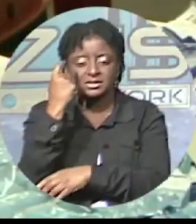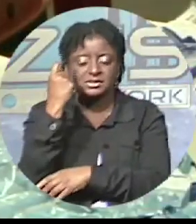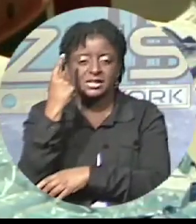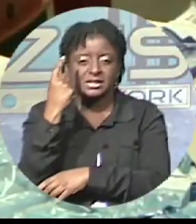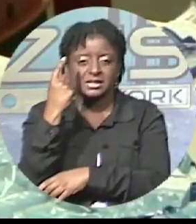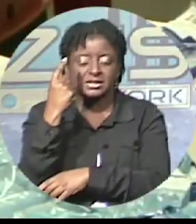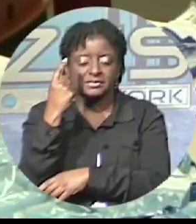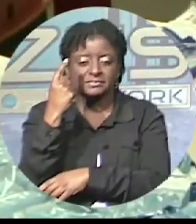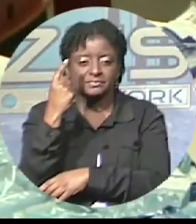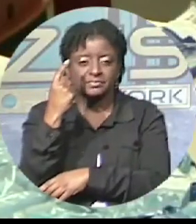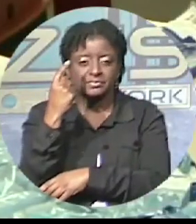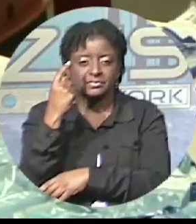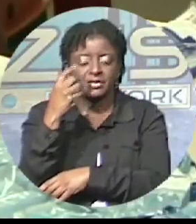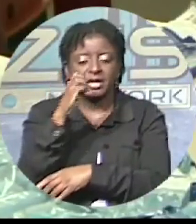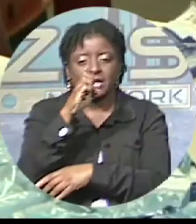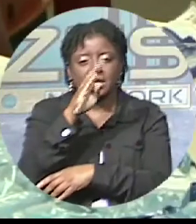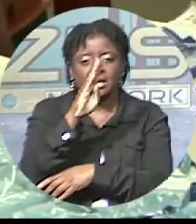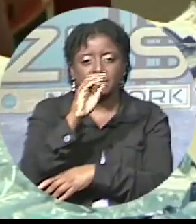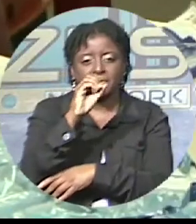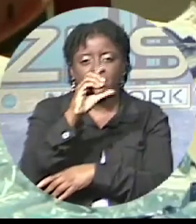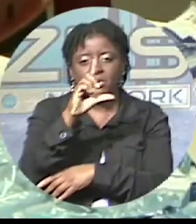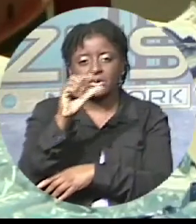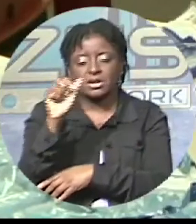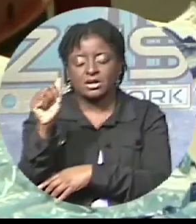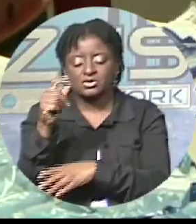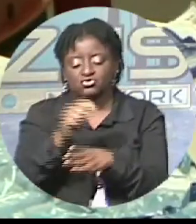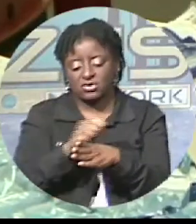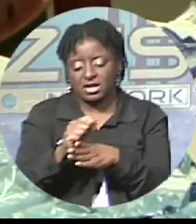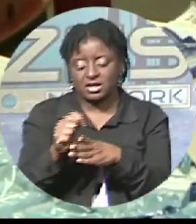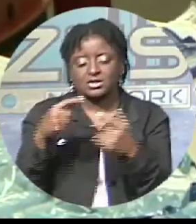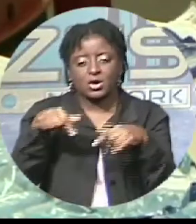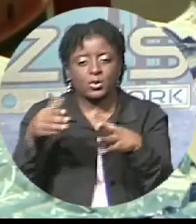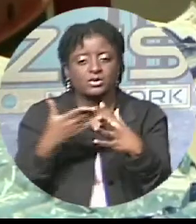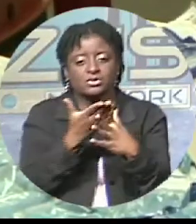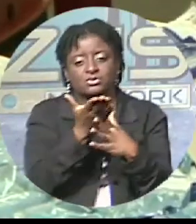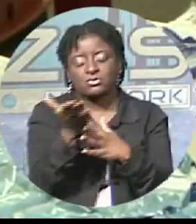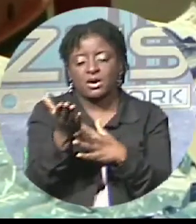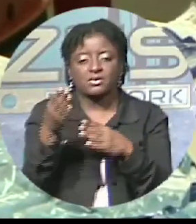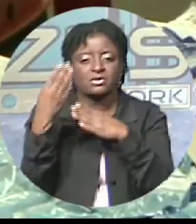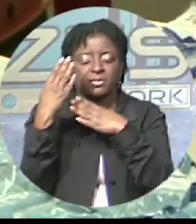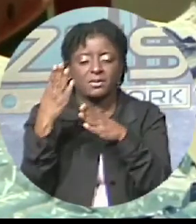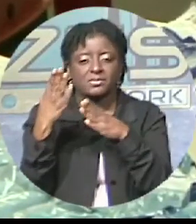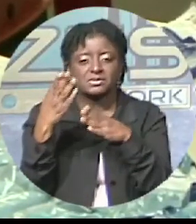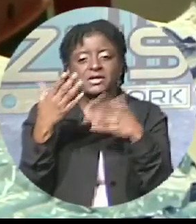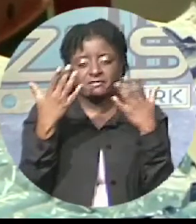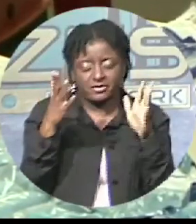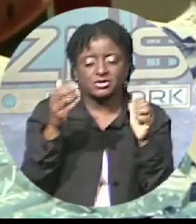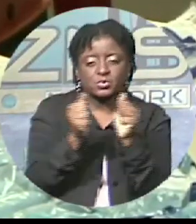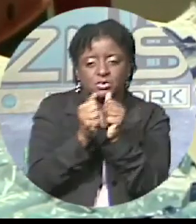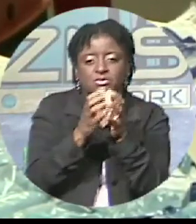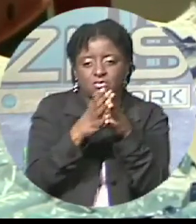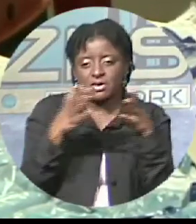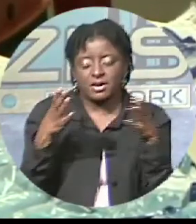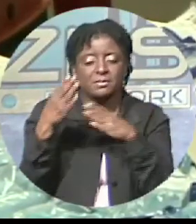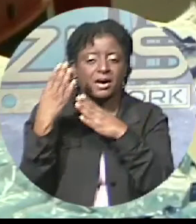Ebola training throughout the Bahamas. They have already tackled Grand Bahama and will be here in New Providence over the next